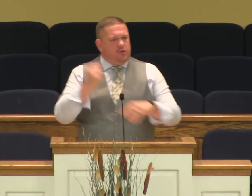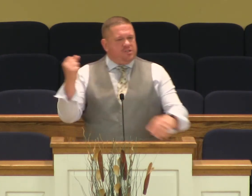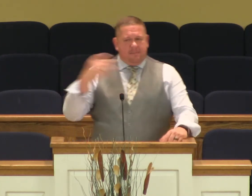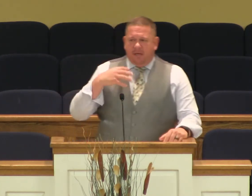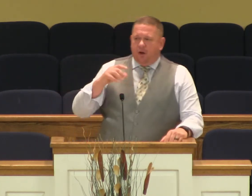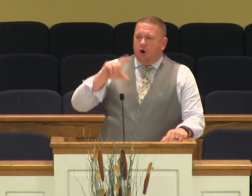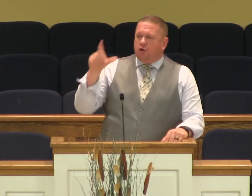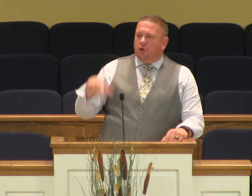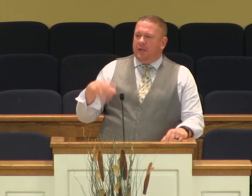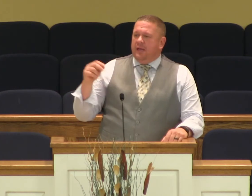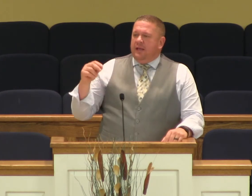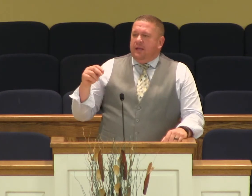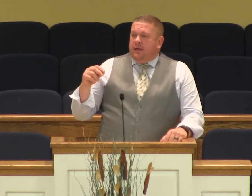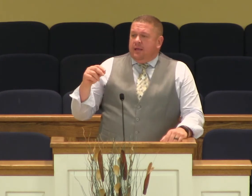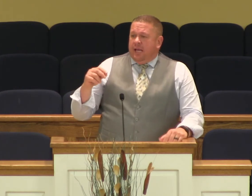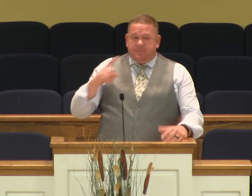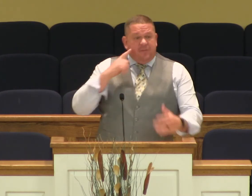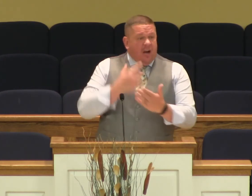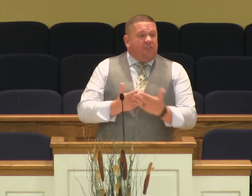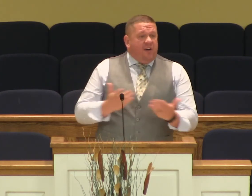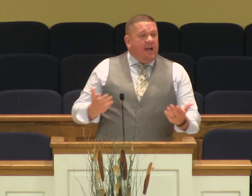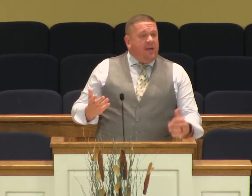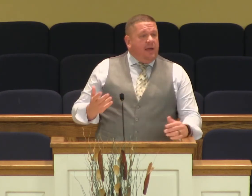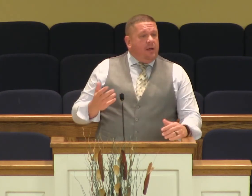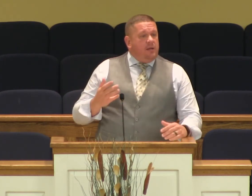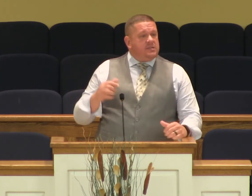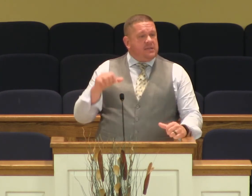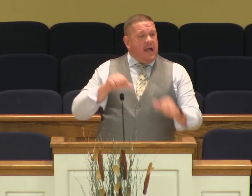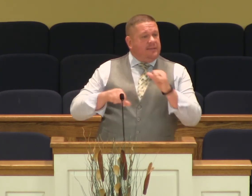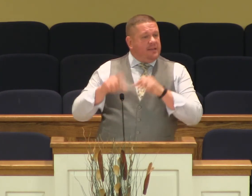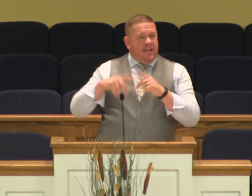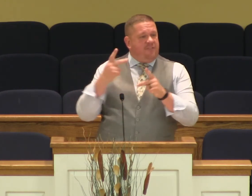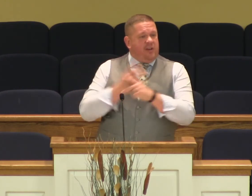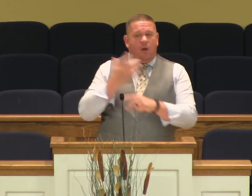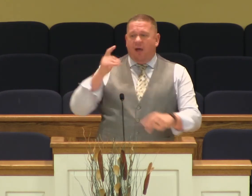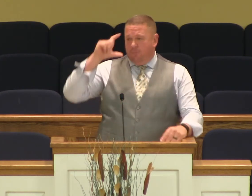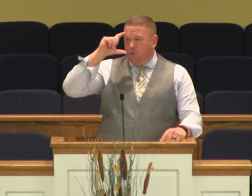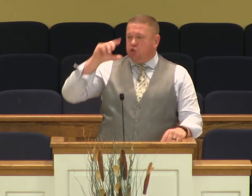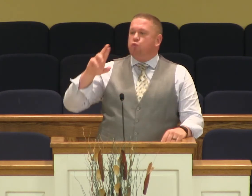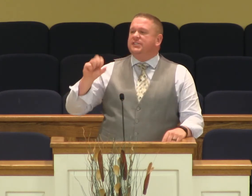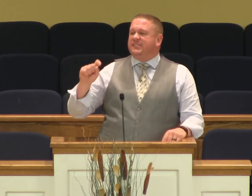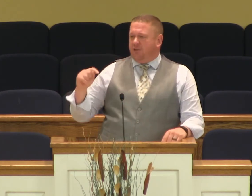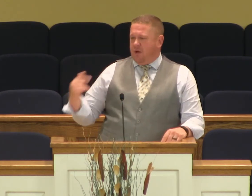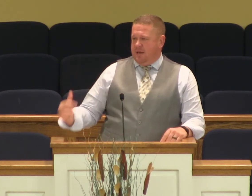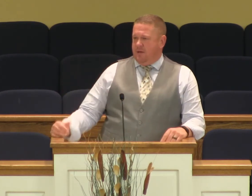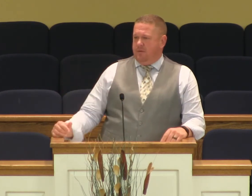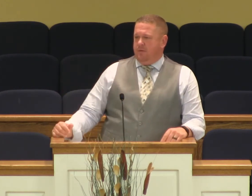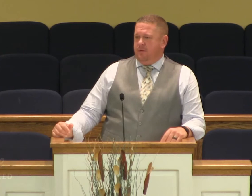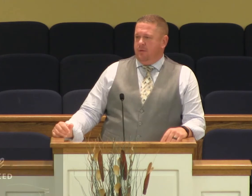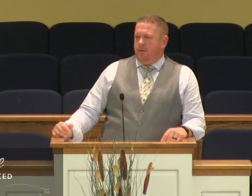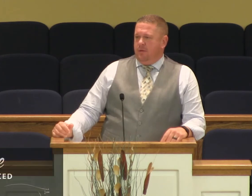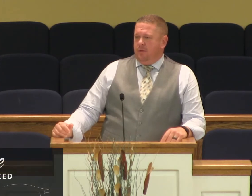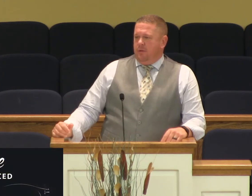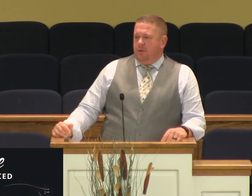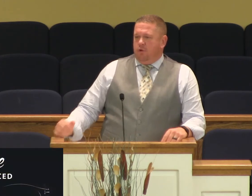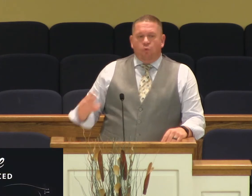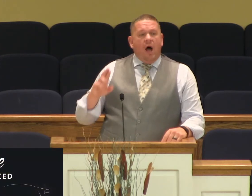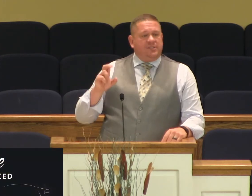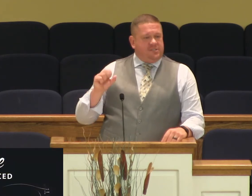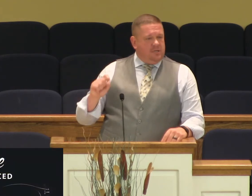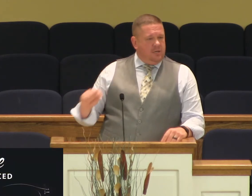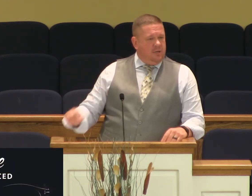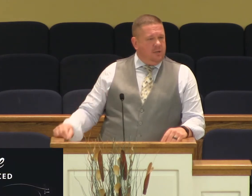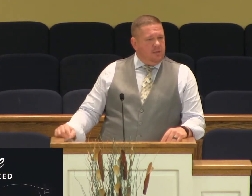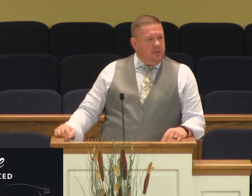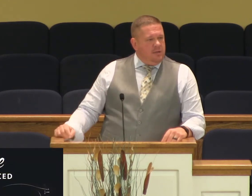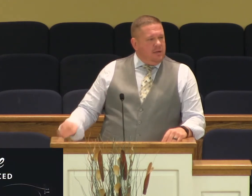my brother sent me an article, and it's been verified that scientists can't figure out why the moon is rusting right now.